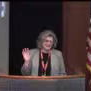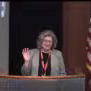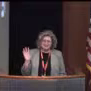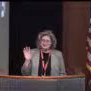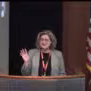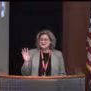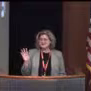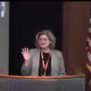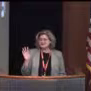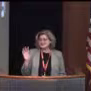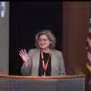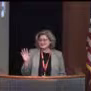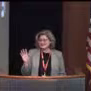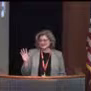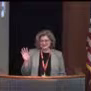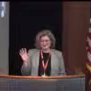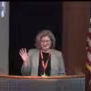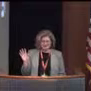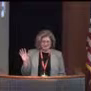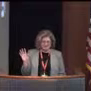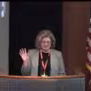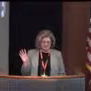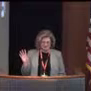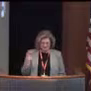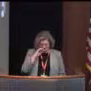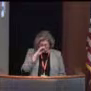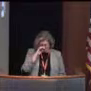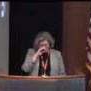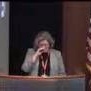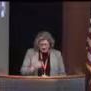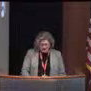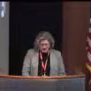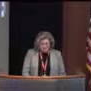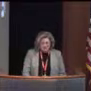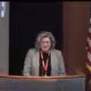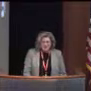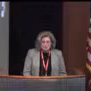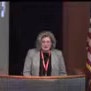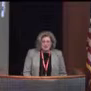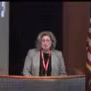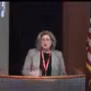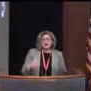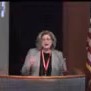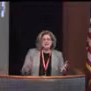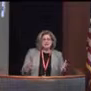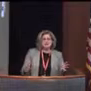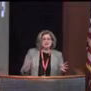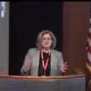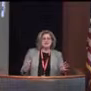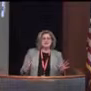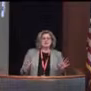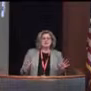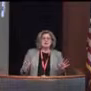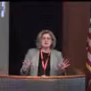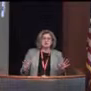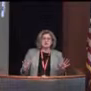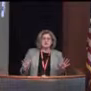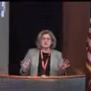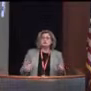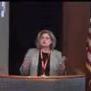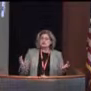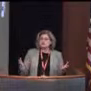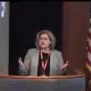apologize. That's what I get for sending slides off at 6 a.m. this morning without coffee. But what I like so much about that talk is Bonnie talked